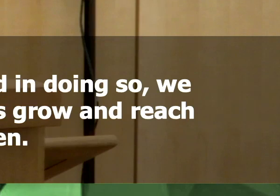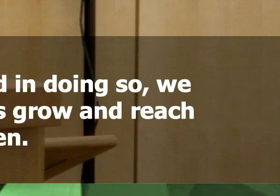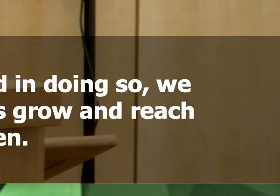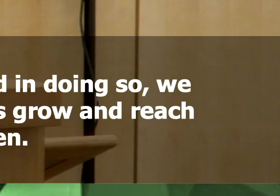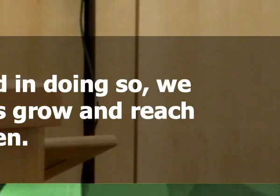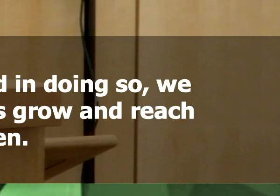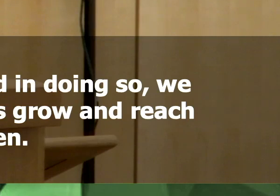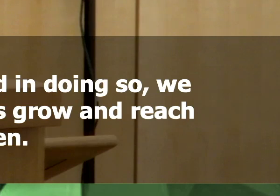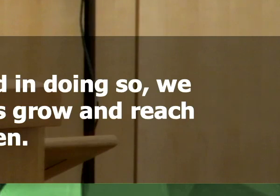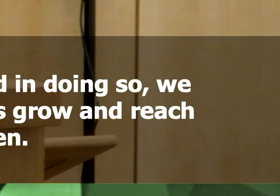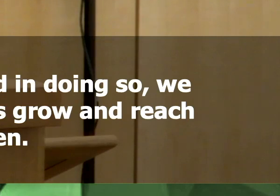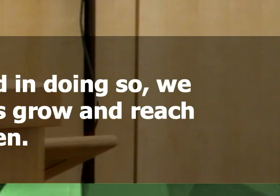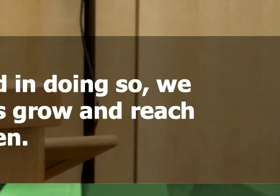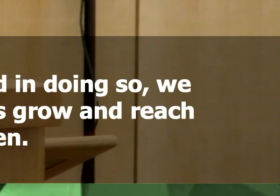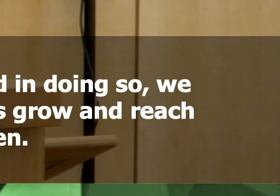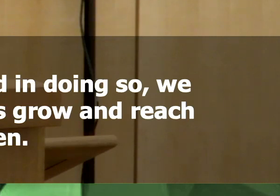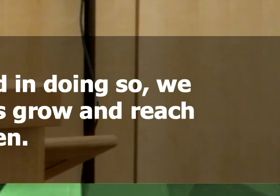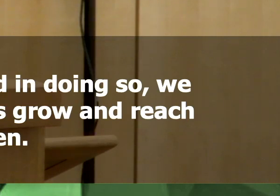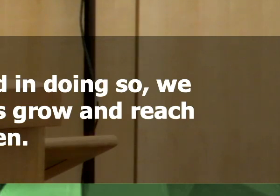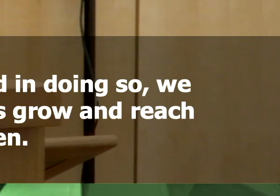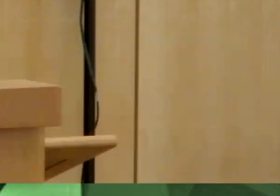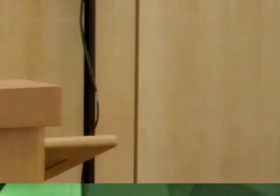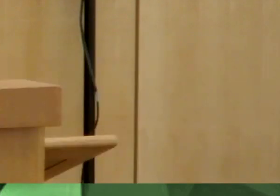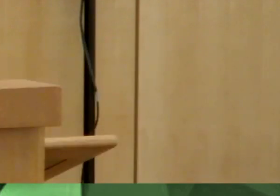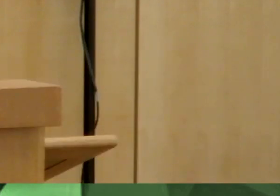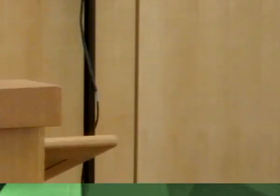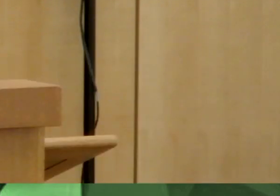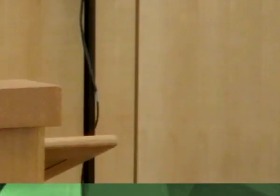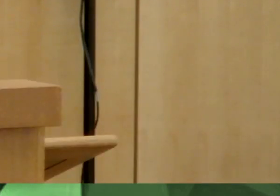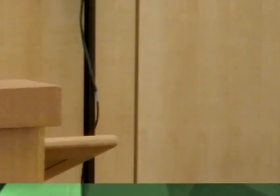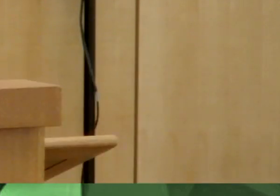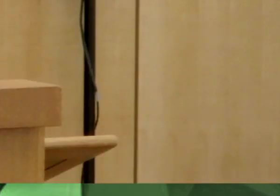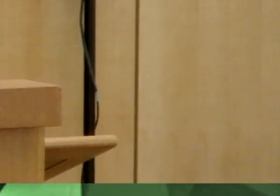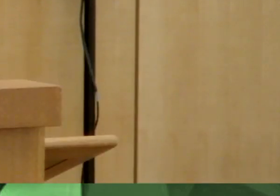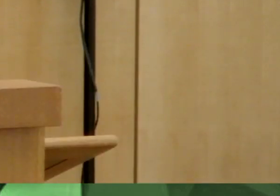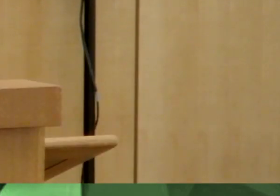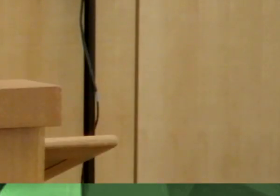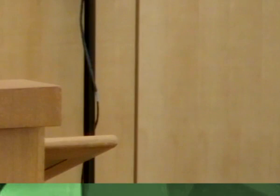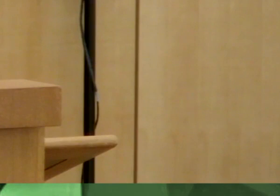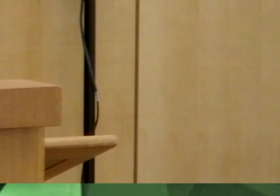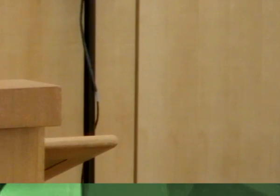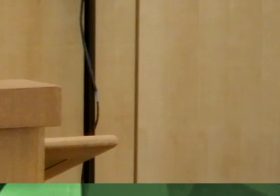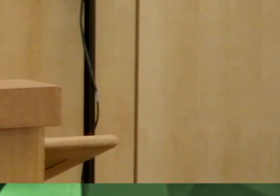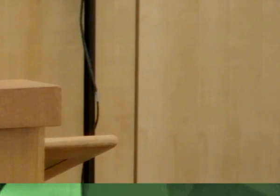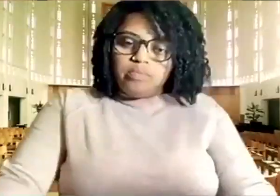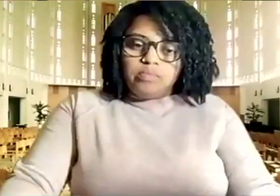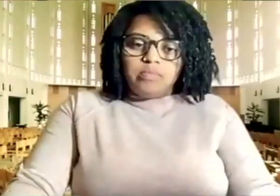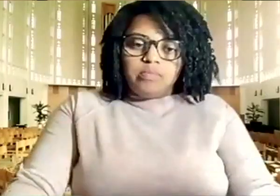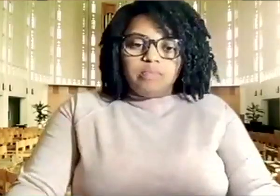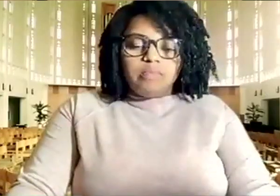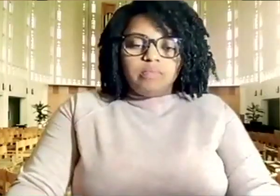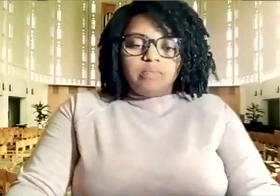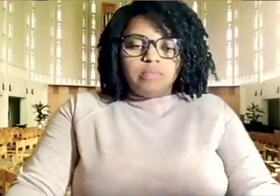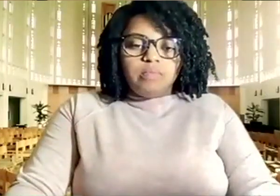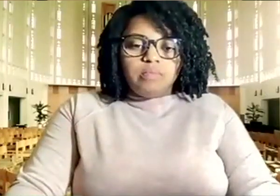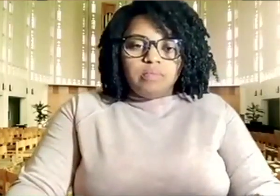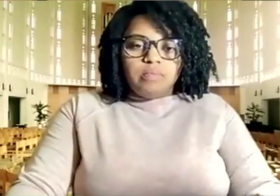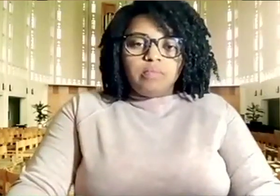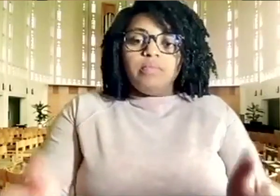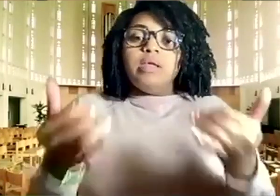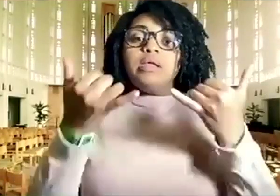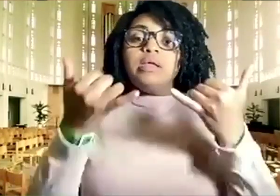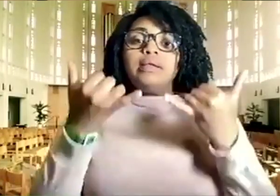most in need. Amen. You may be seated. And now is the time where we invite